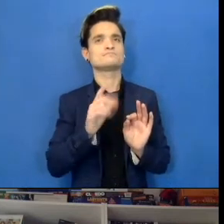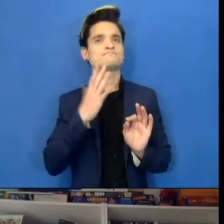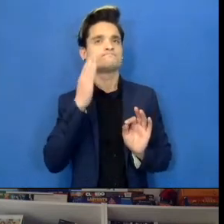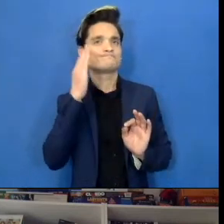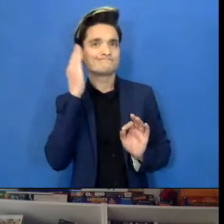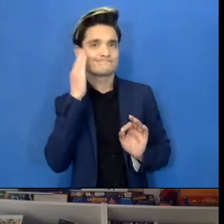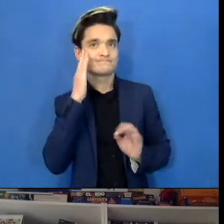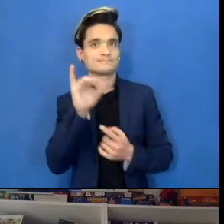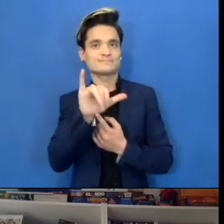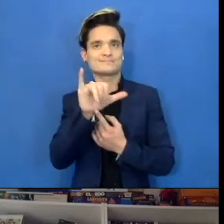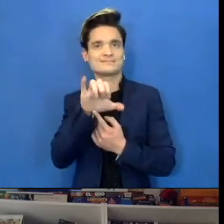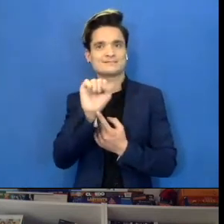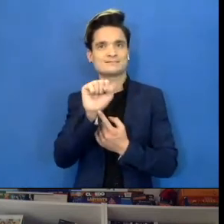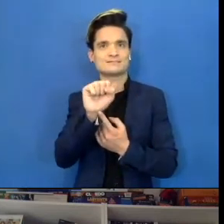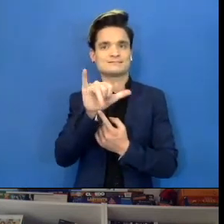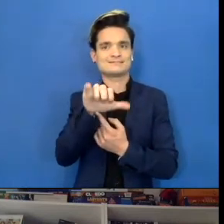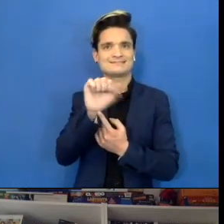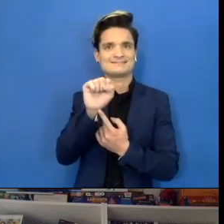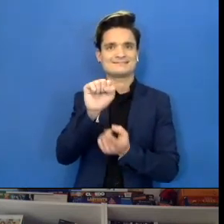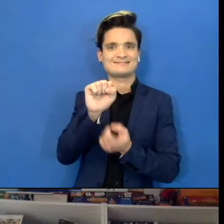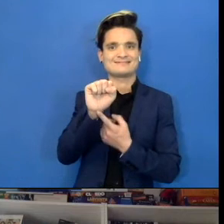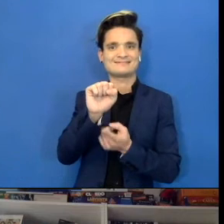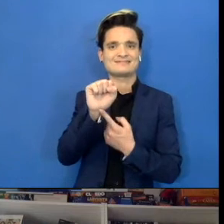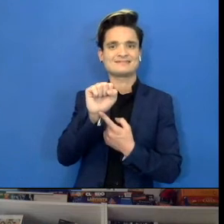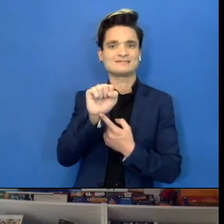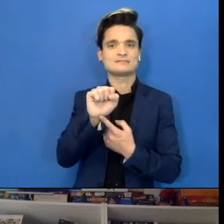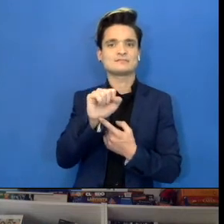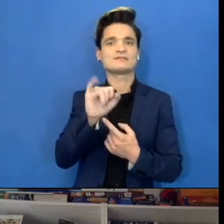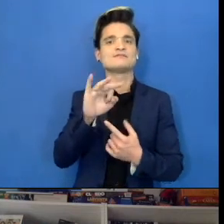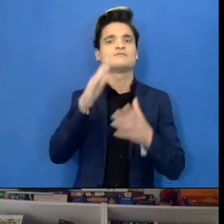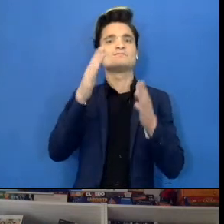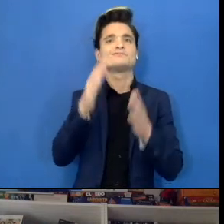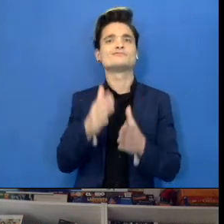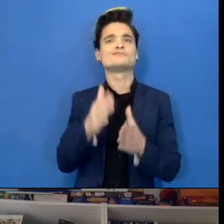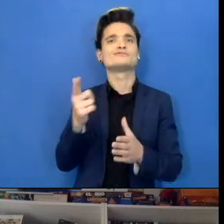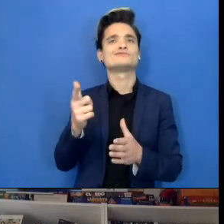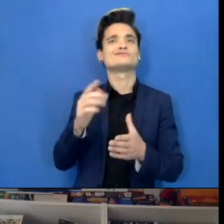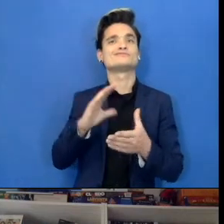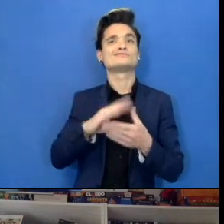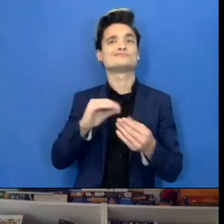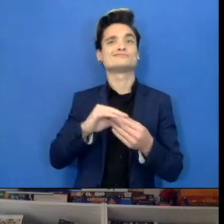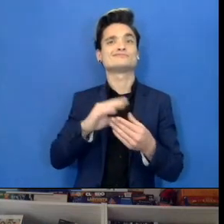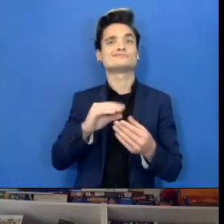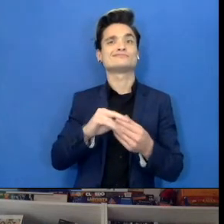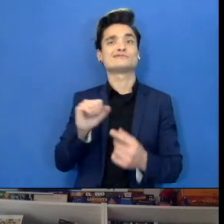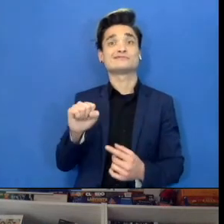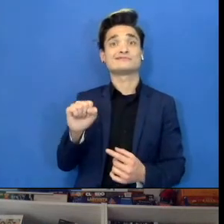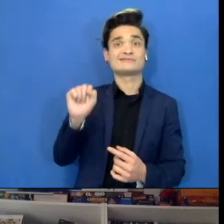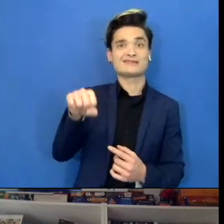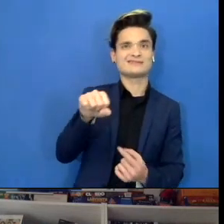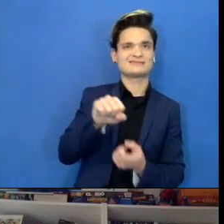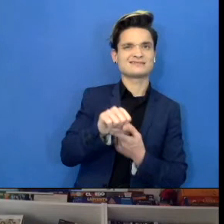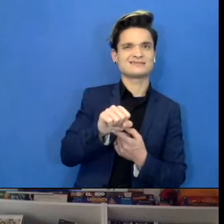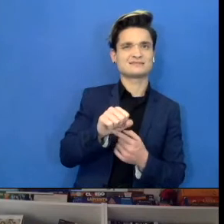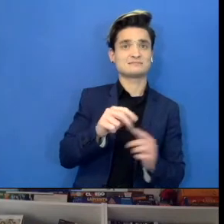When is a yes a no? What if someone says yes to you, but it's actually a no? How could that happen? Do you want